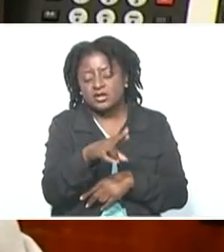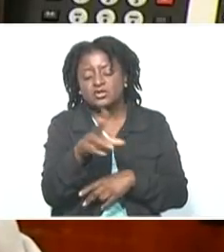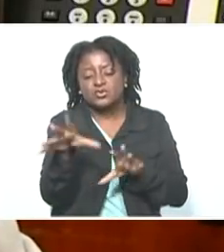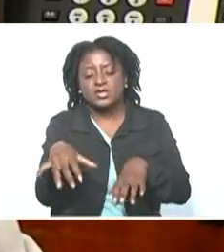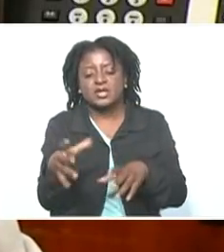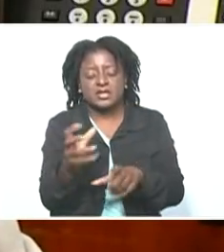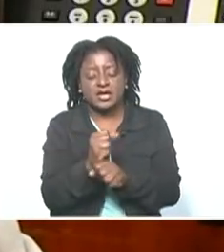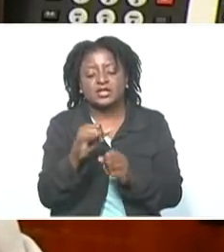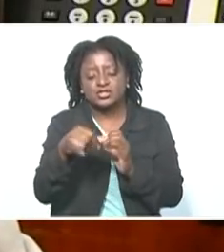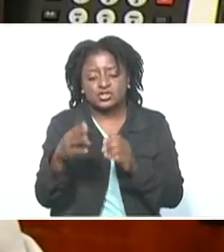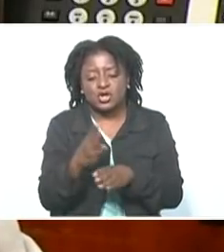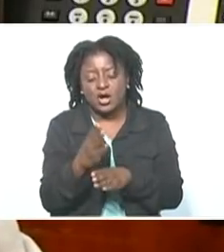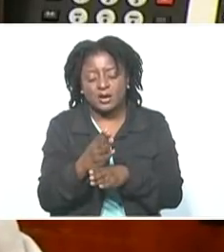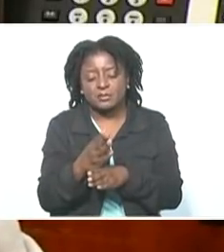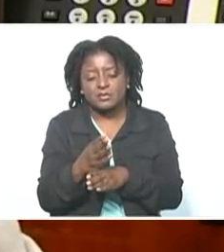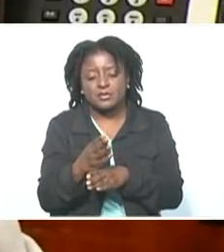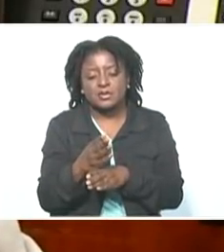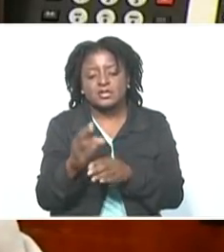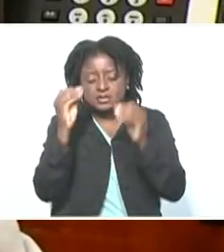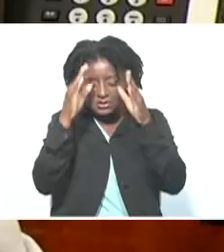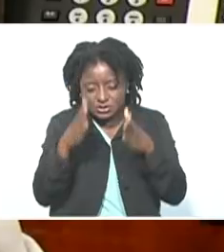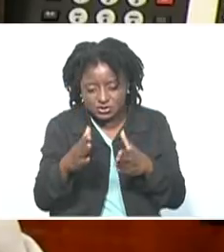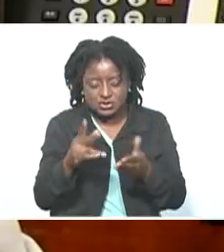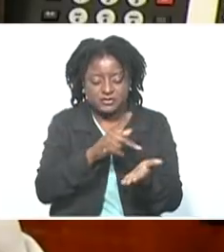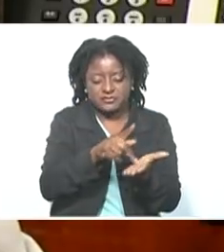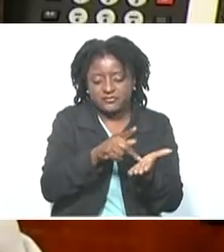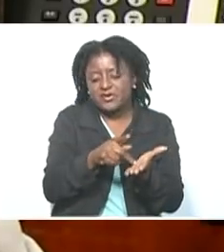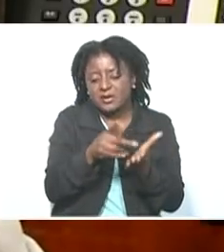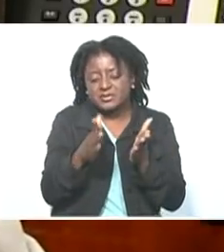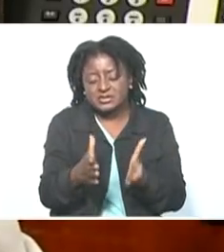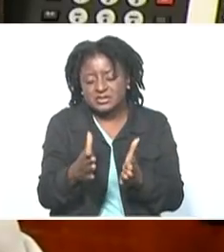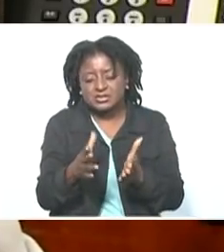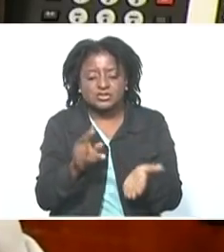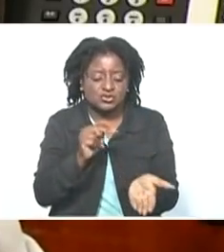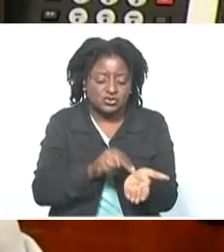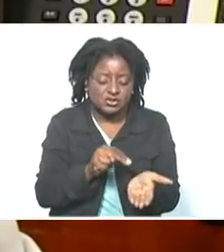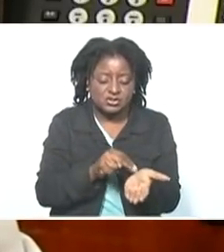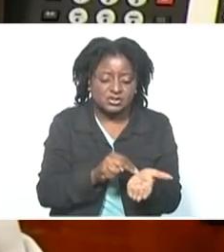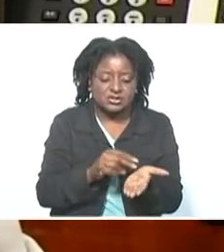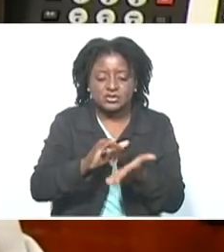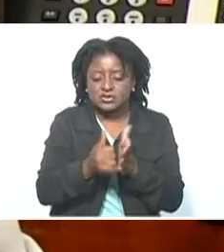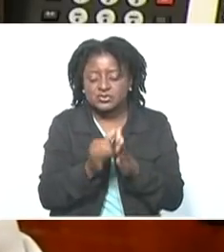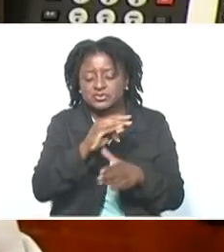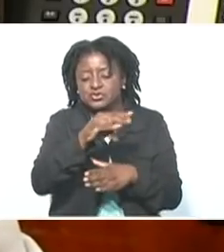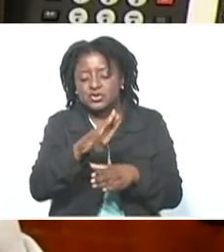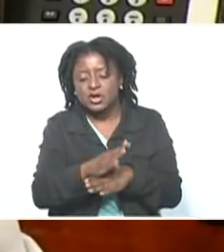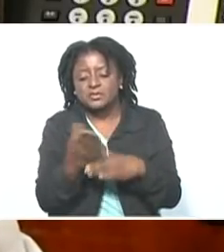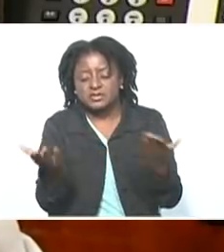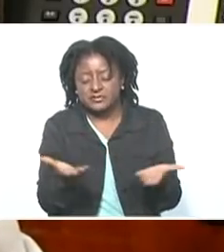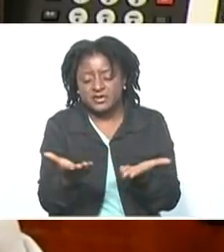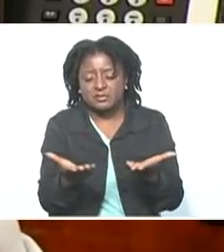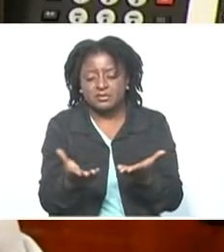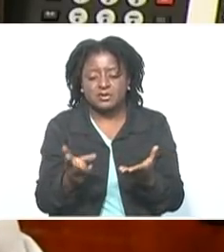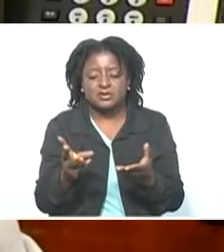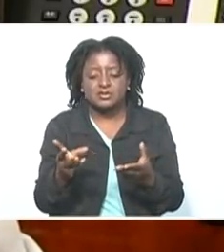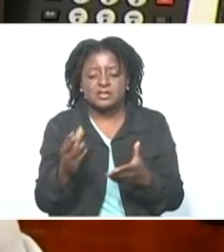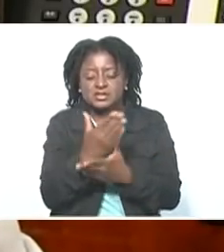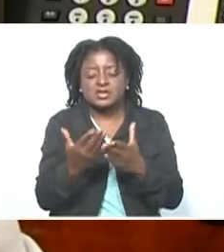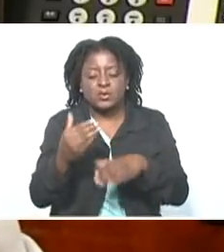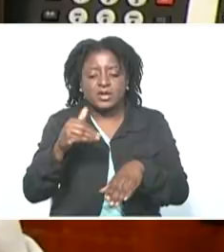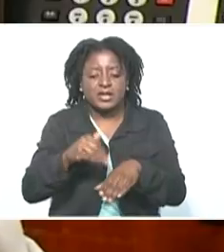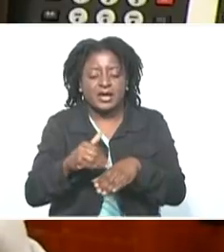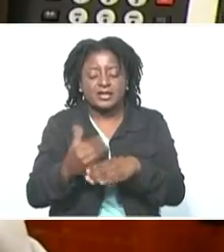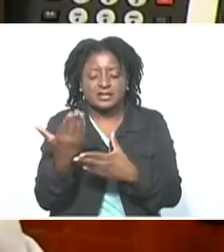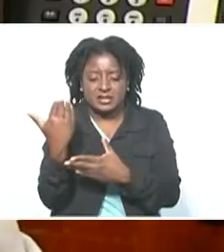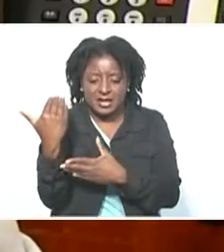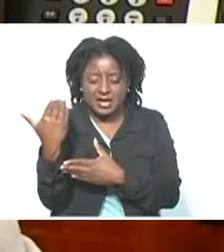get a job. Pharmacists, nurses, those jobs are actively available. We had somebody at a large job fair come